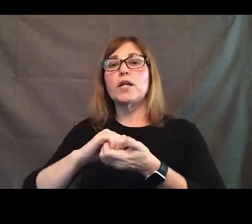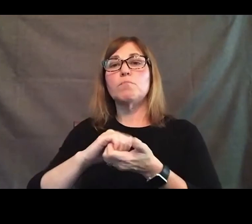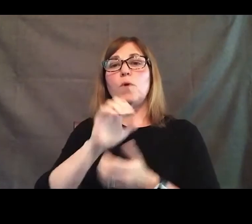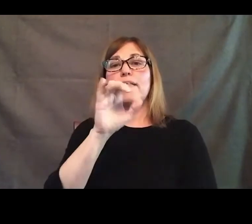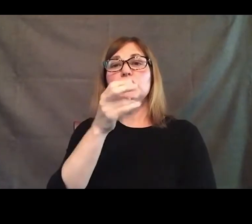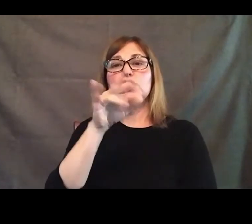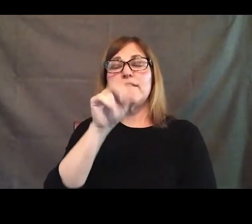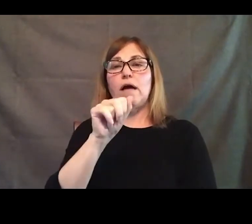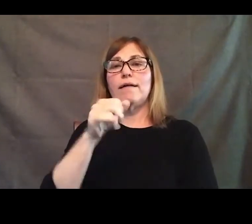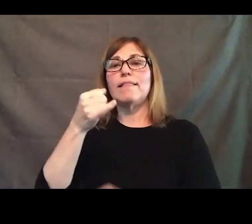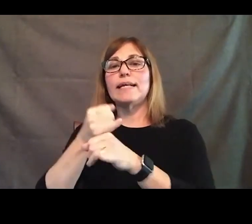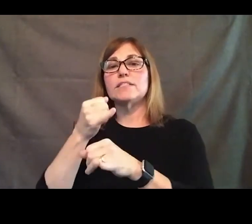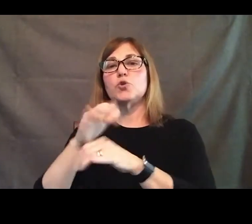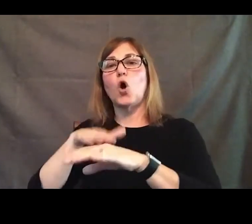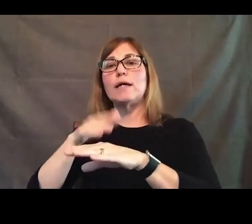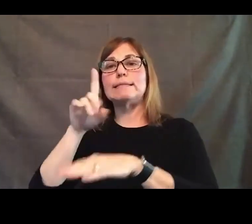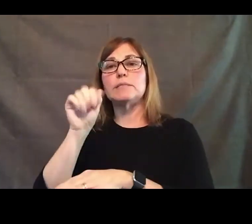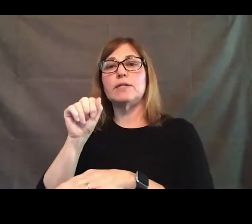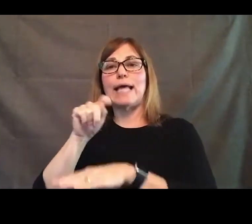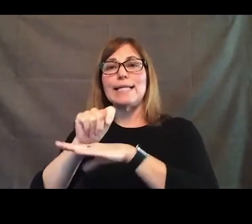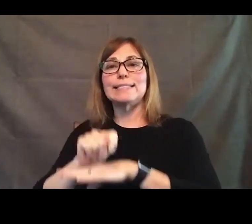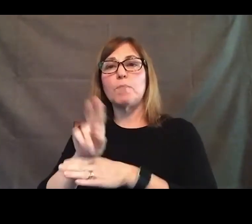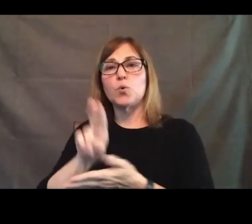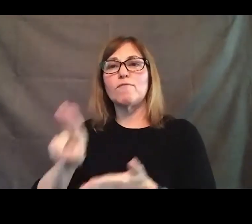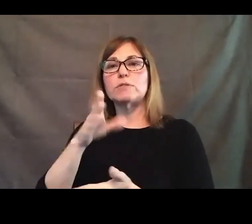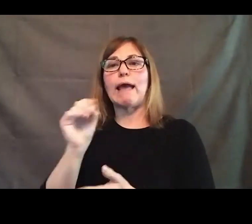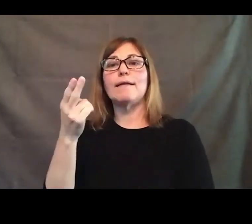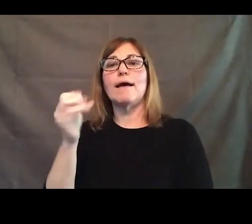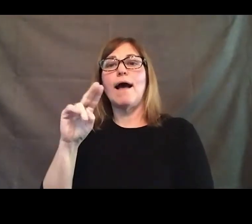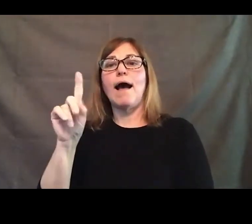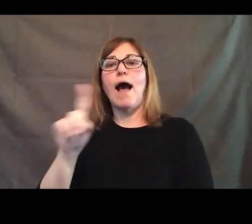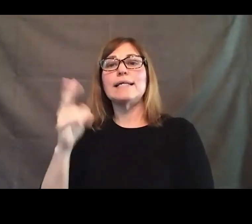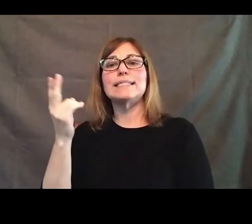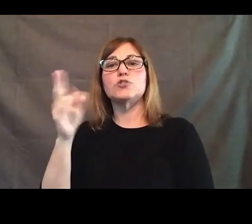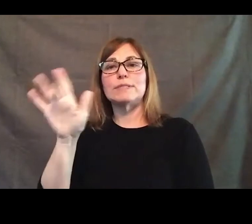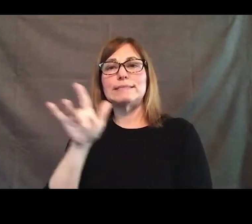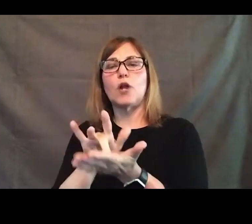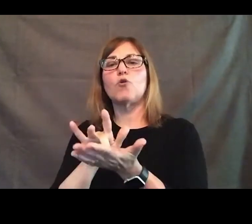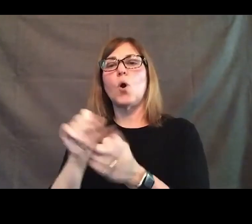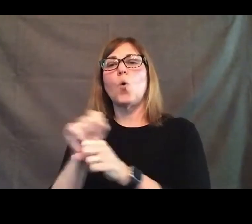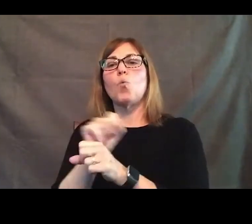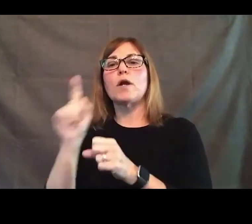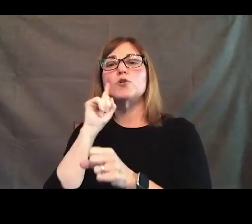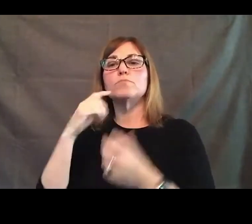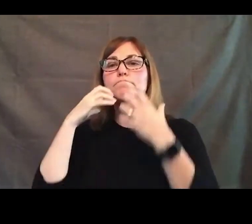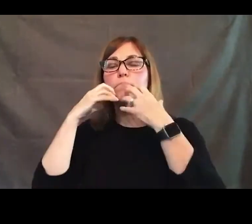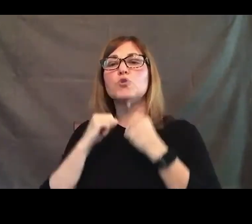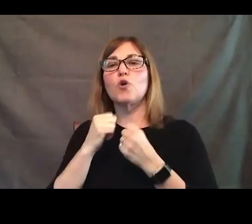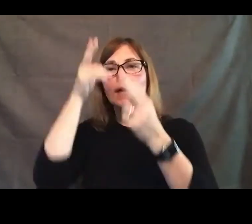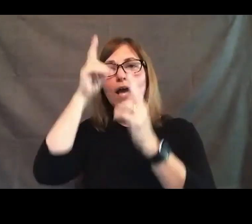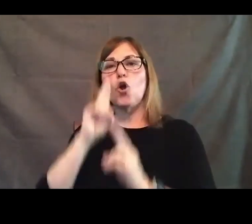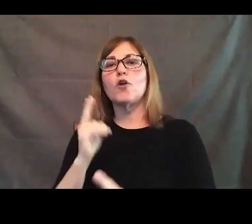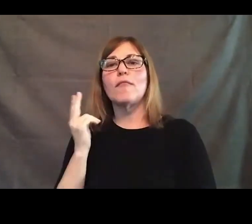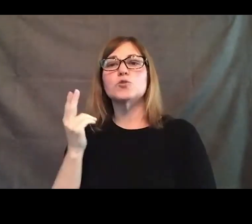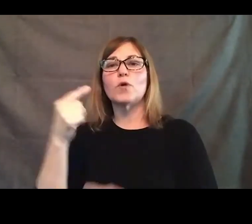Disabilities at Temple University, and Heinz History Center, working to preserve and honor the historic struggle of